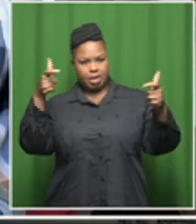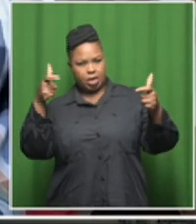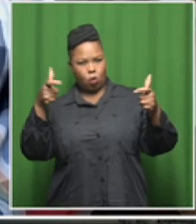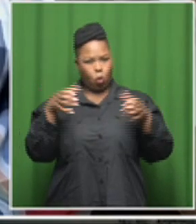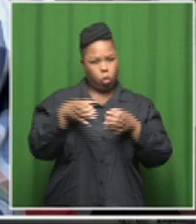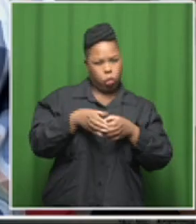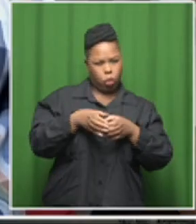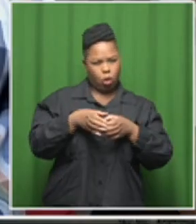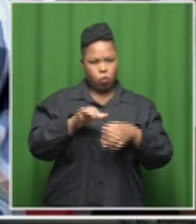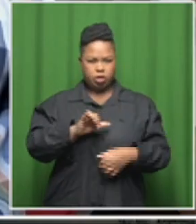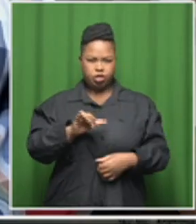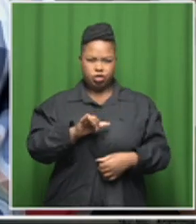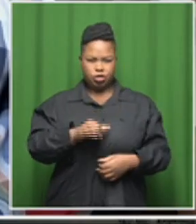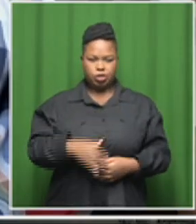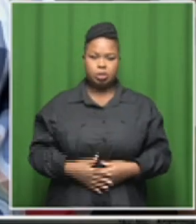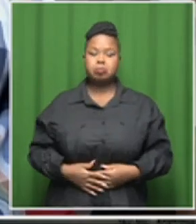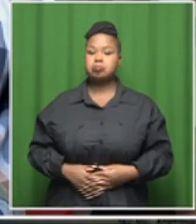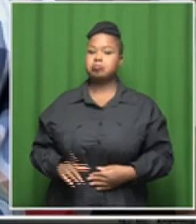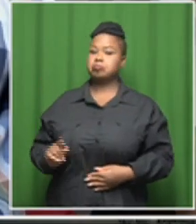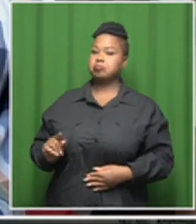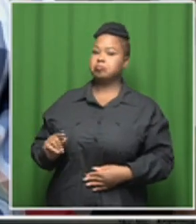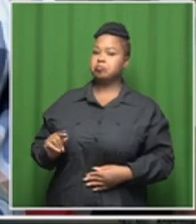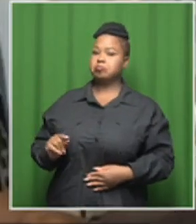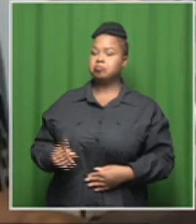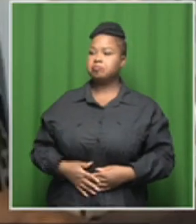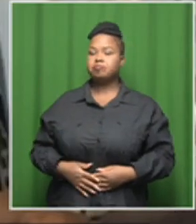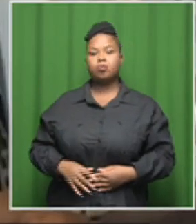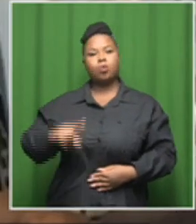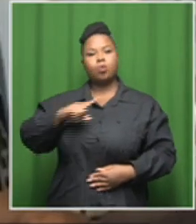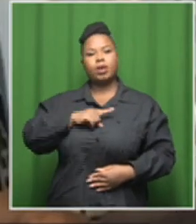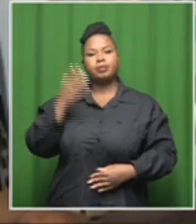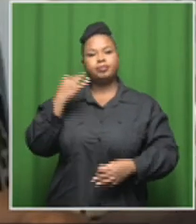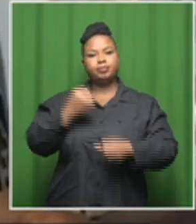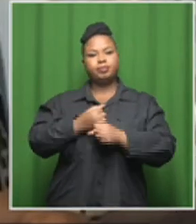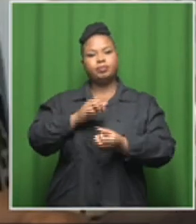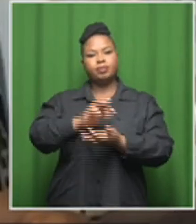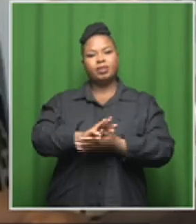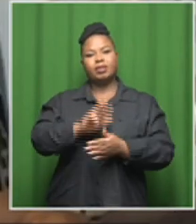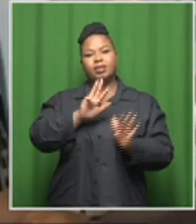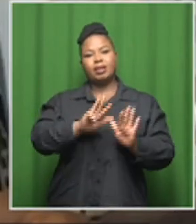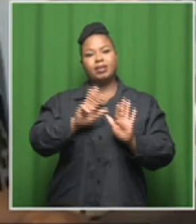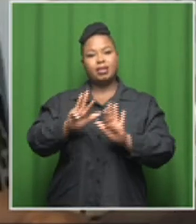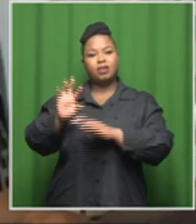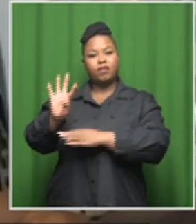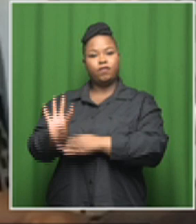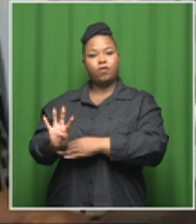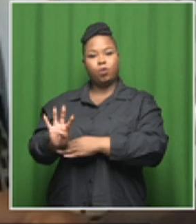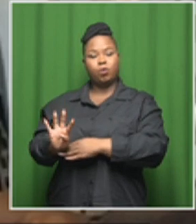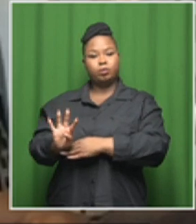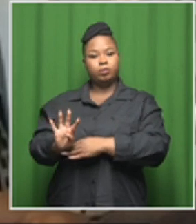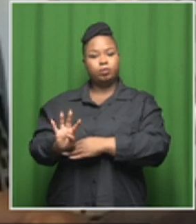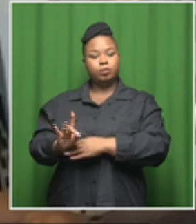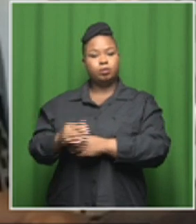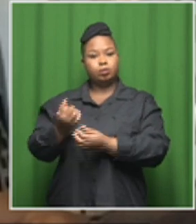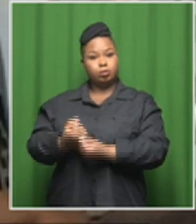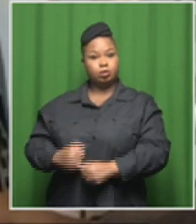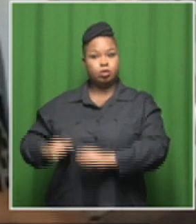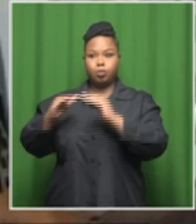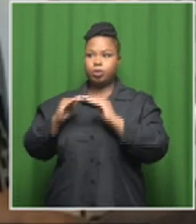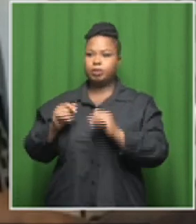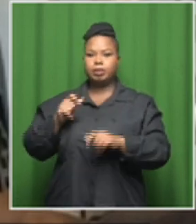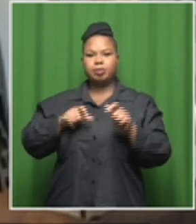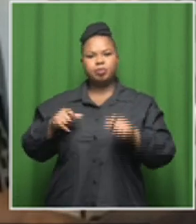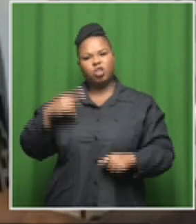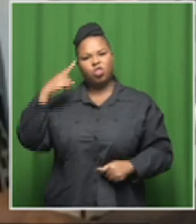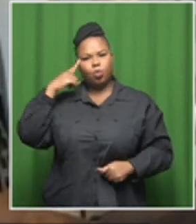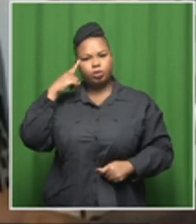Yeah, it's very interesting that, in 1994, with the dawn of the new democracy, people thought Stokvels